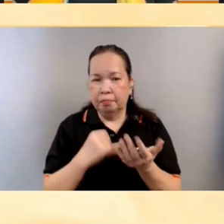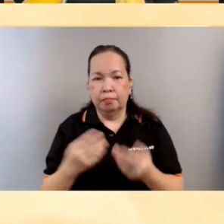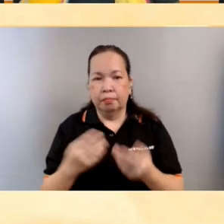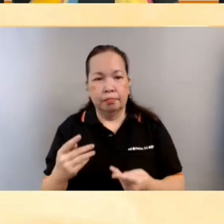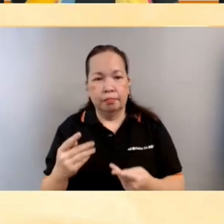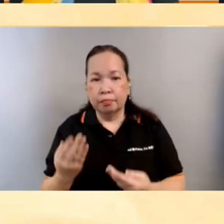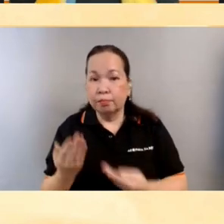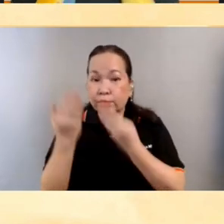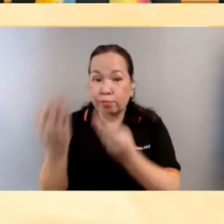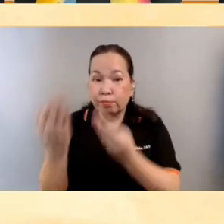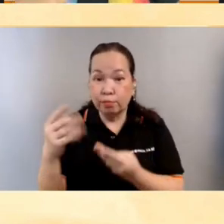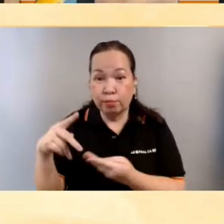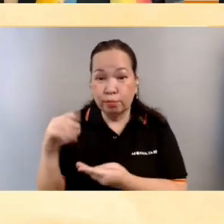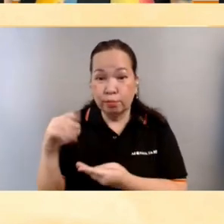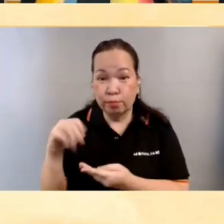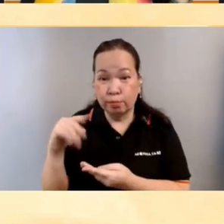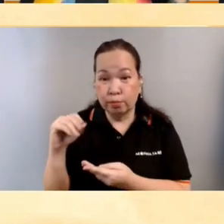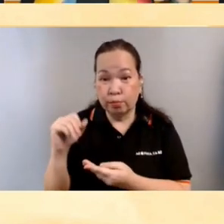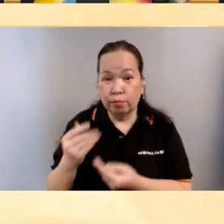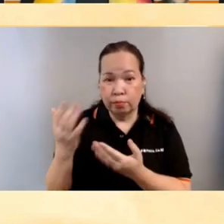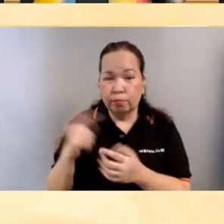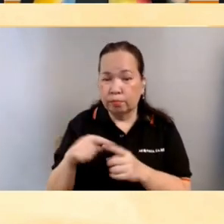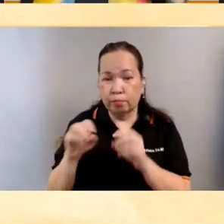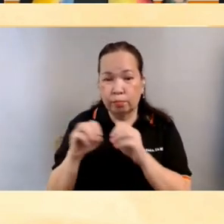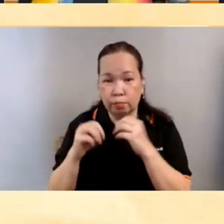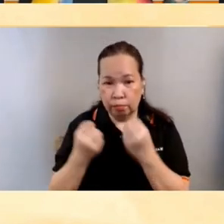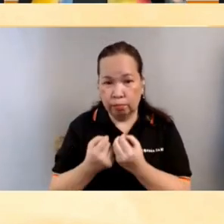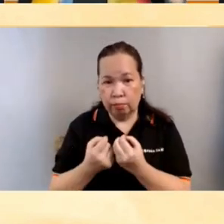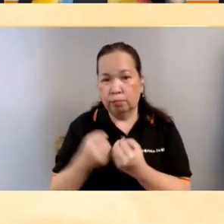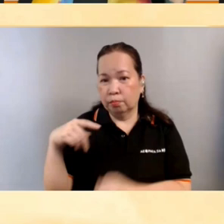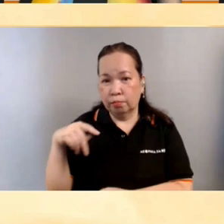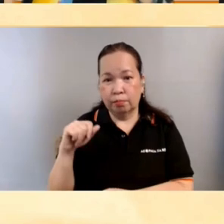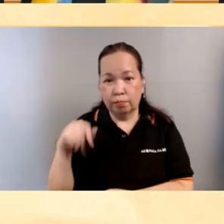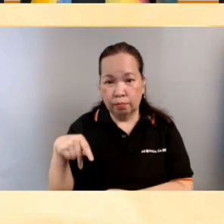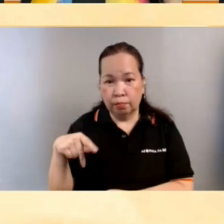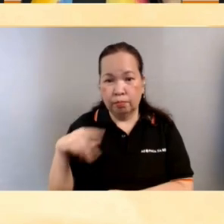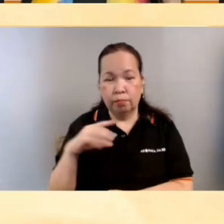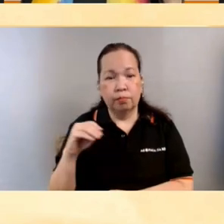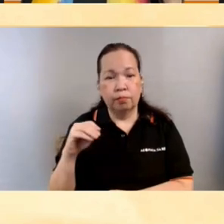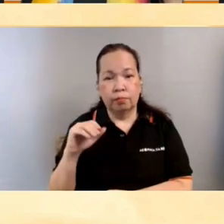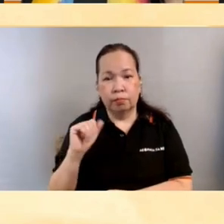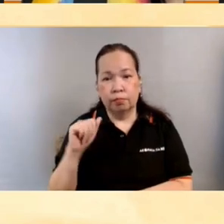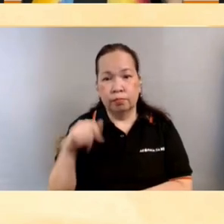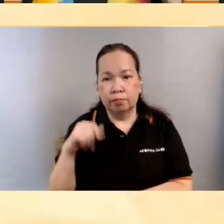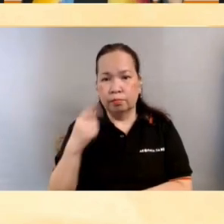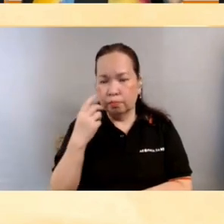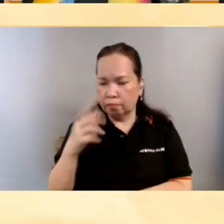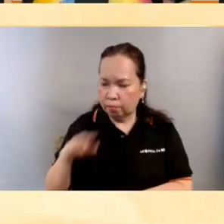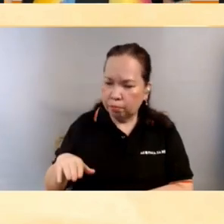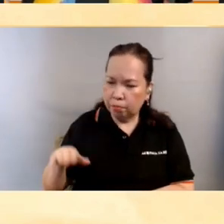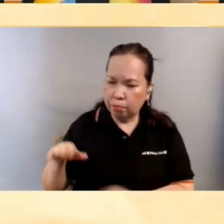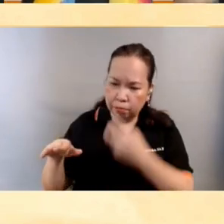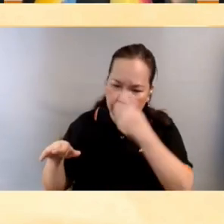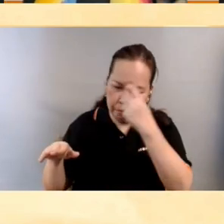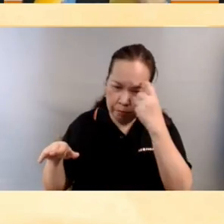or whatever organization can look at it, that we need to look at developmental trauma and the impact